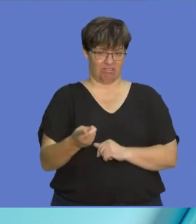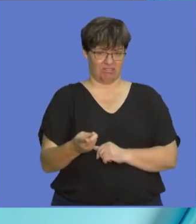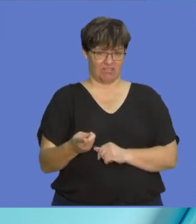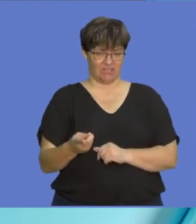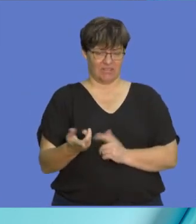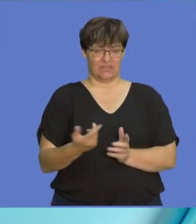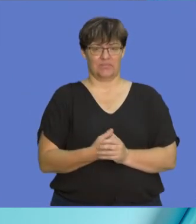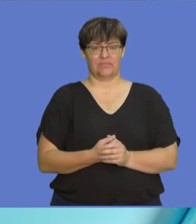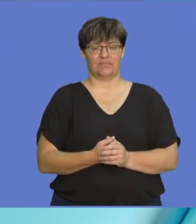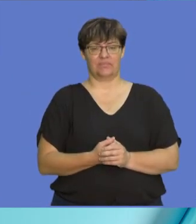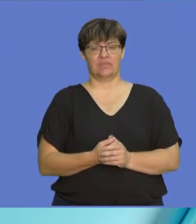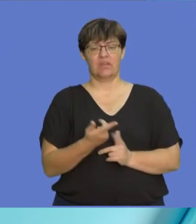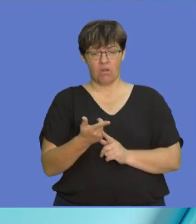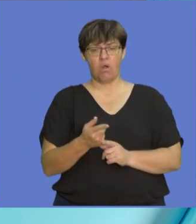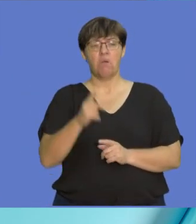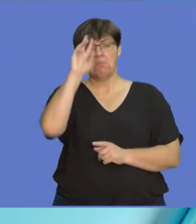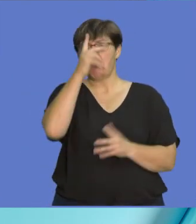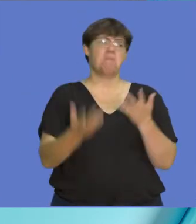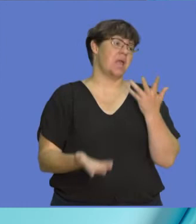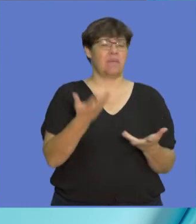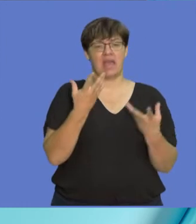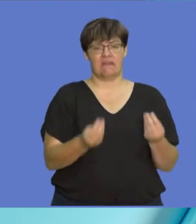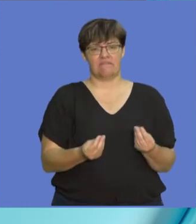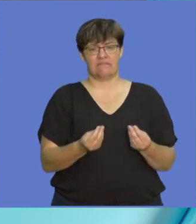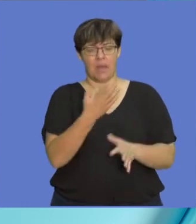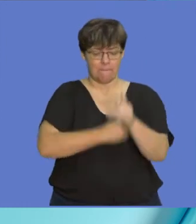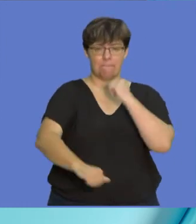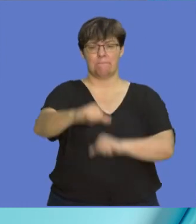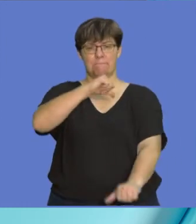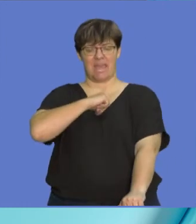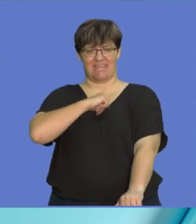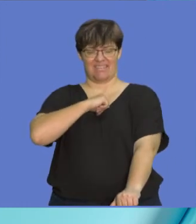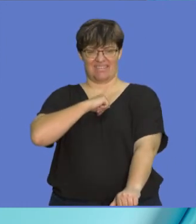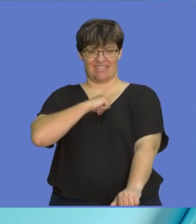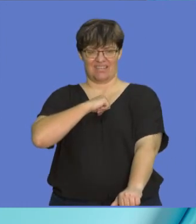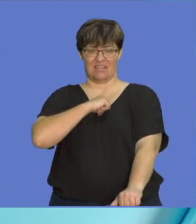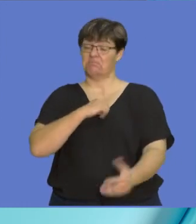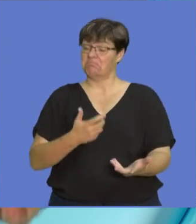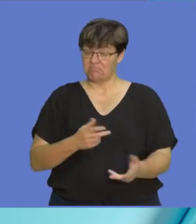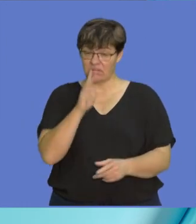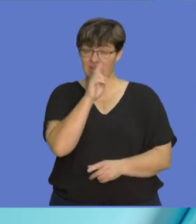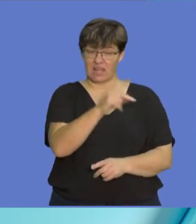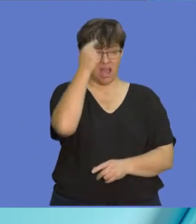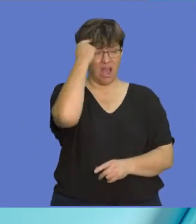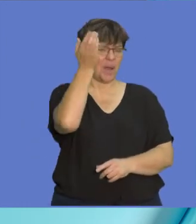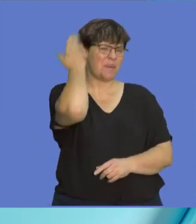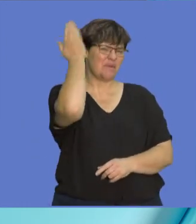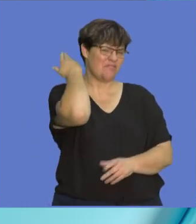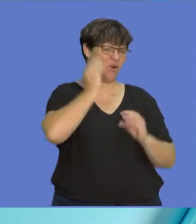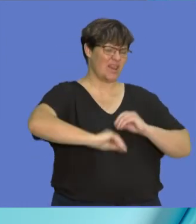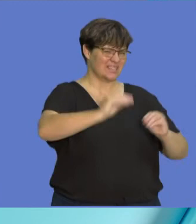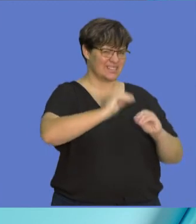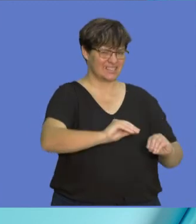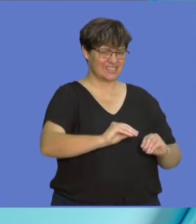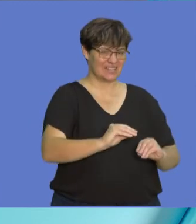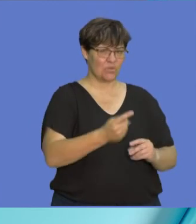had it. Remember, you could also have returns of finished goods. If you go back and think to one of our earlier lessons, we